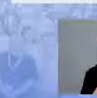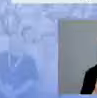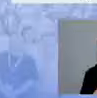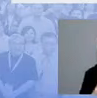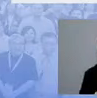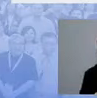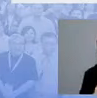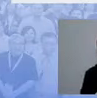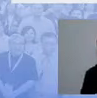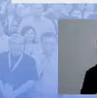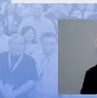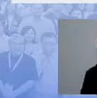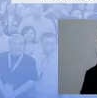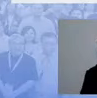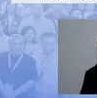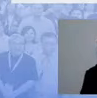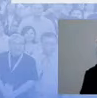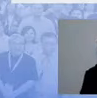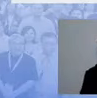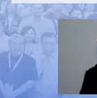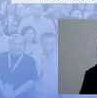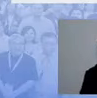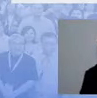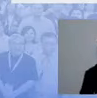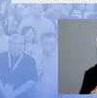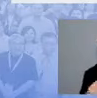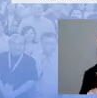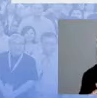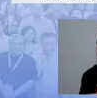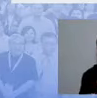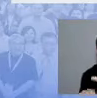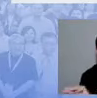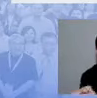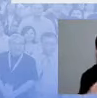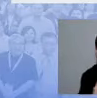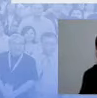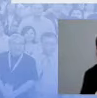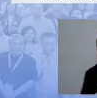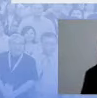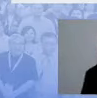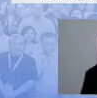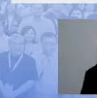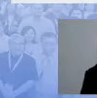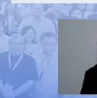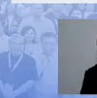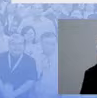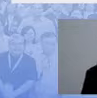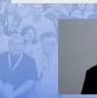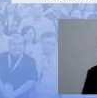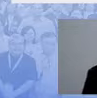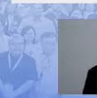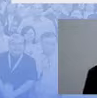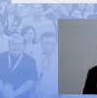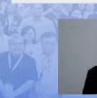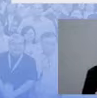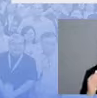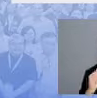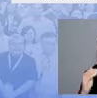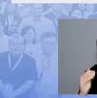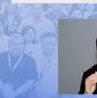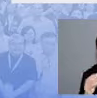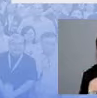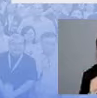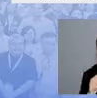policy impact that we do at the regional, state, and actually district level or local level. So that's the main chunk